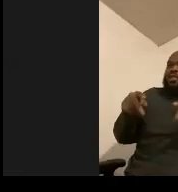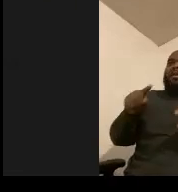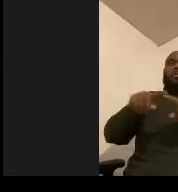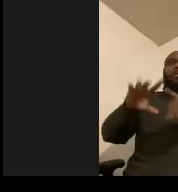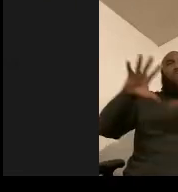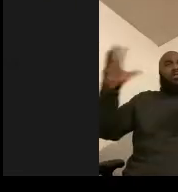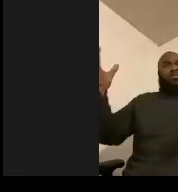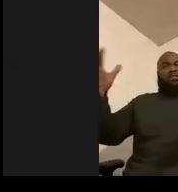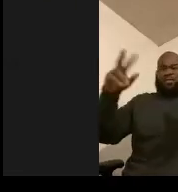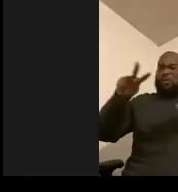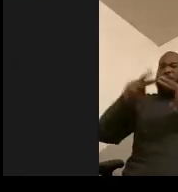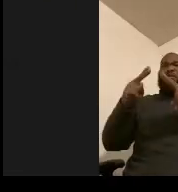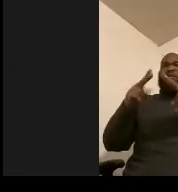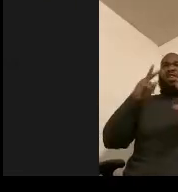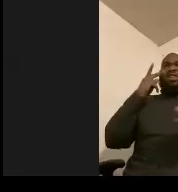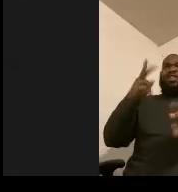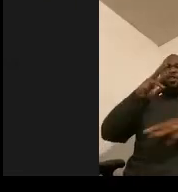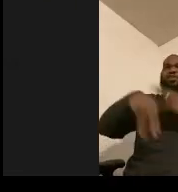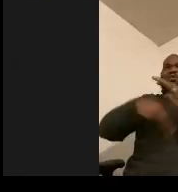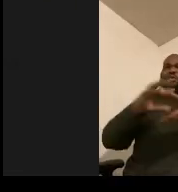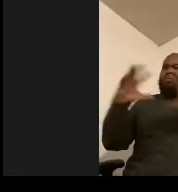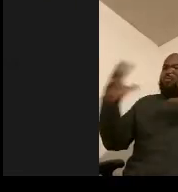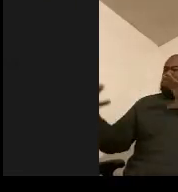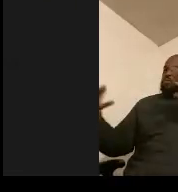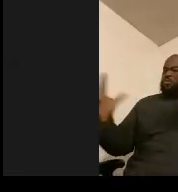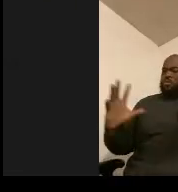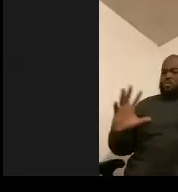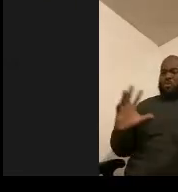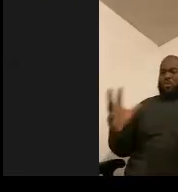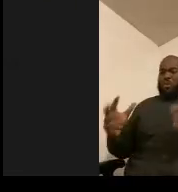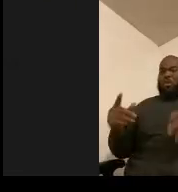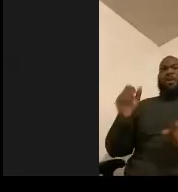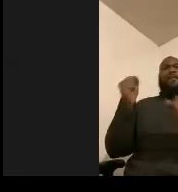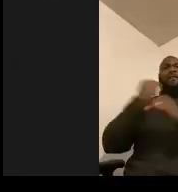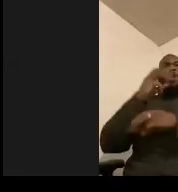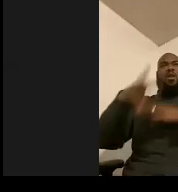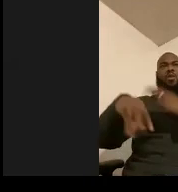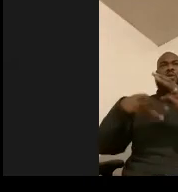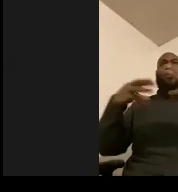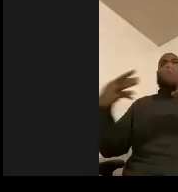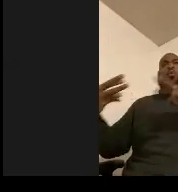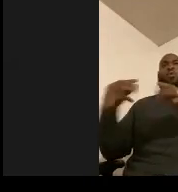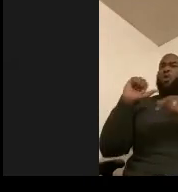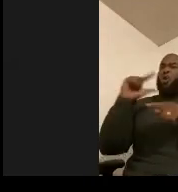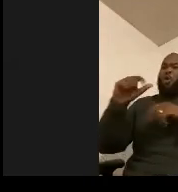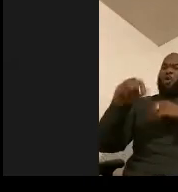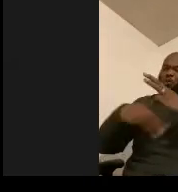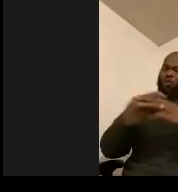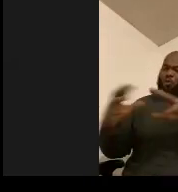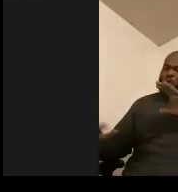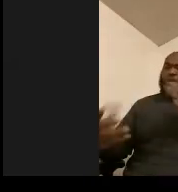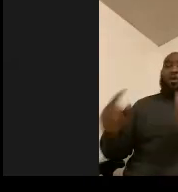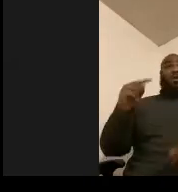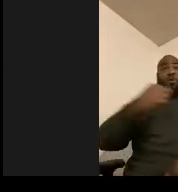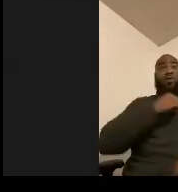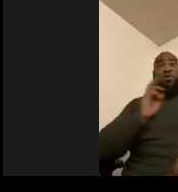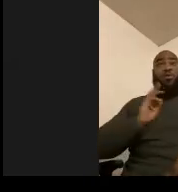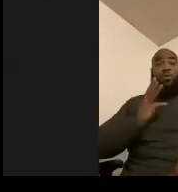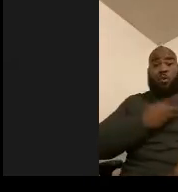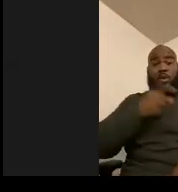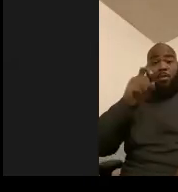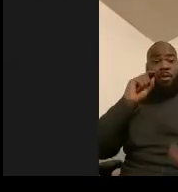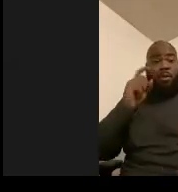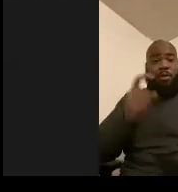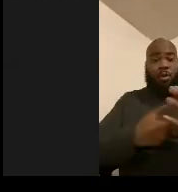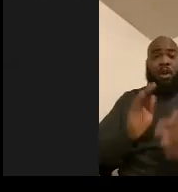picture. They're fighting wars everywhere. We have to recognize what's going on, our role in actually